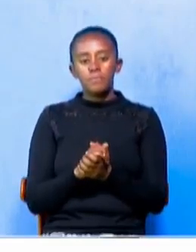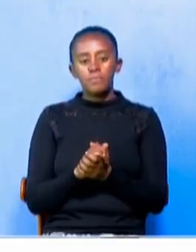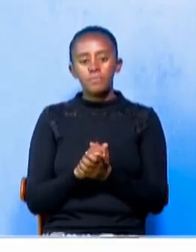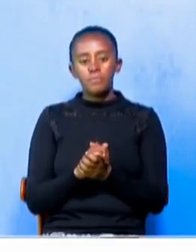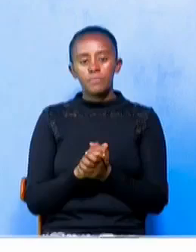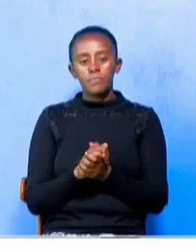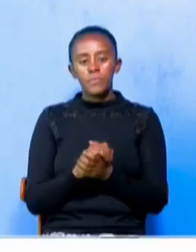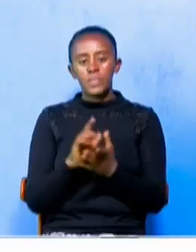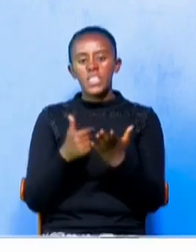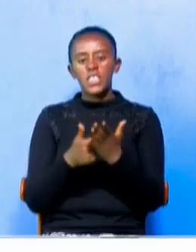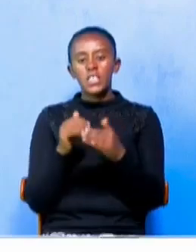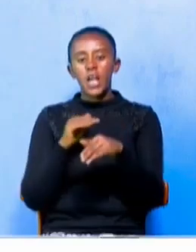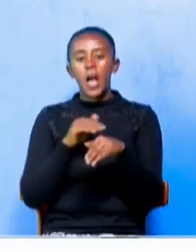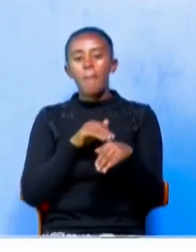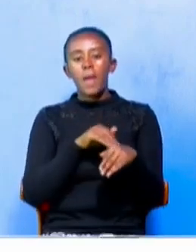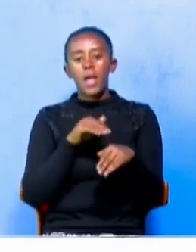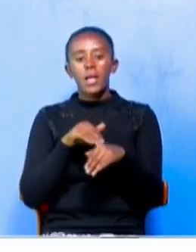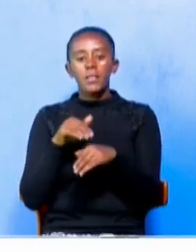this campaign?